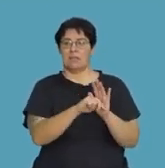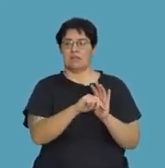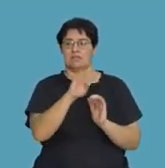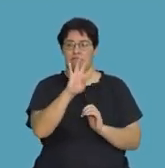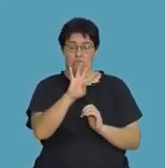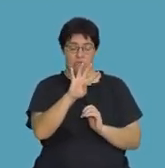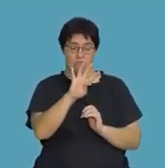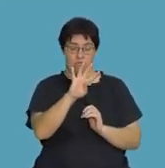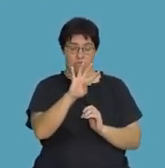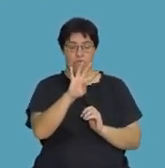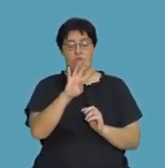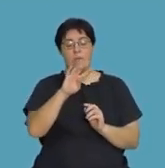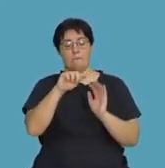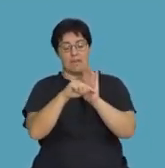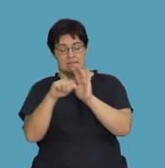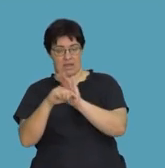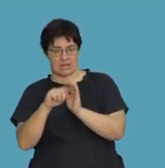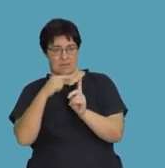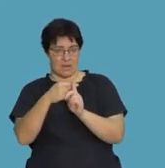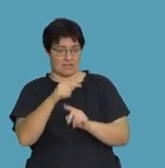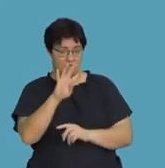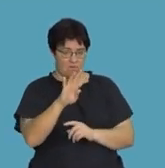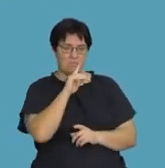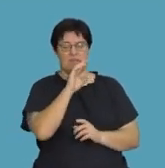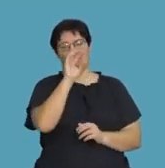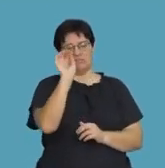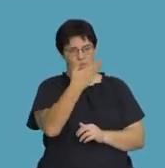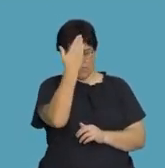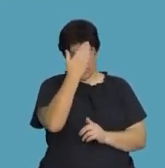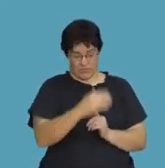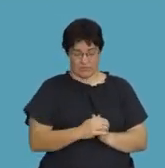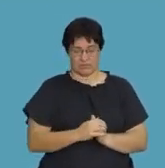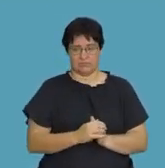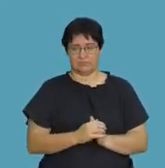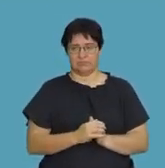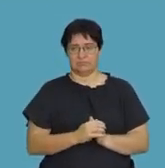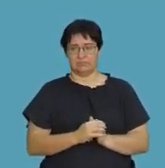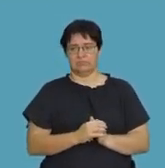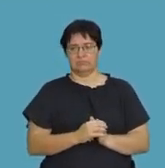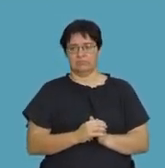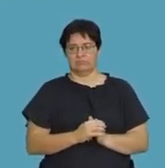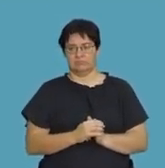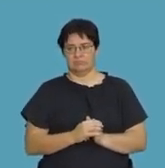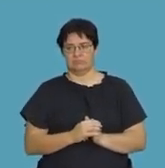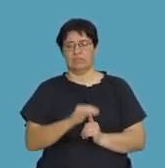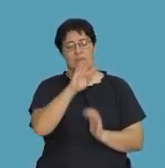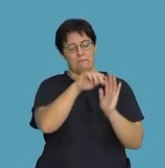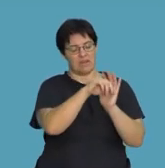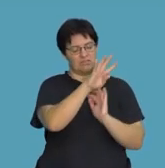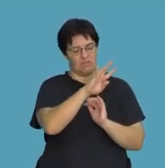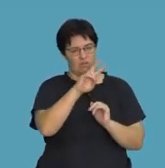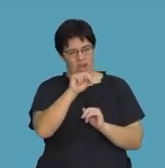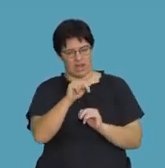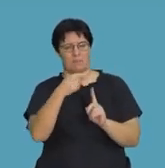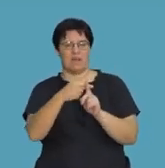4n. The minus and the minus, they will give me a positive. Therefore, it's minus 4n plus 4n, which will